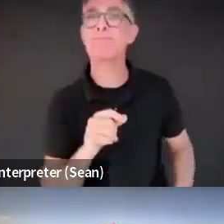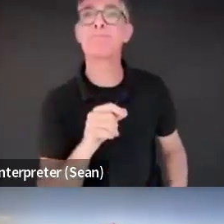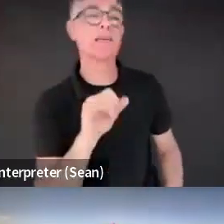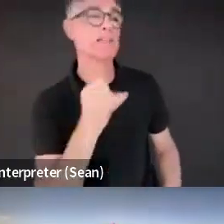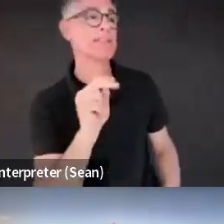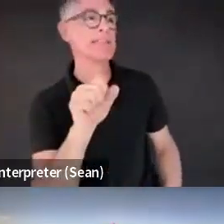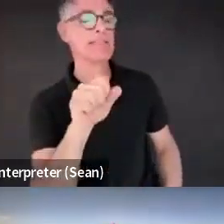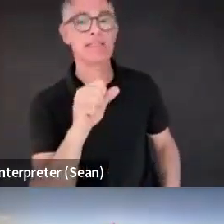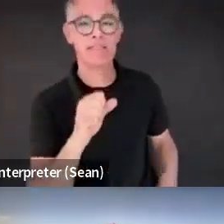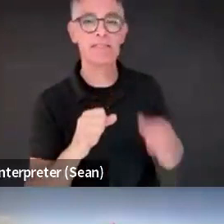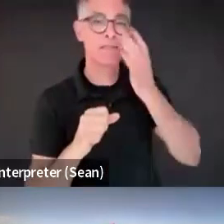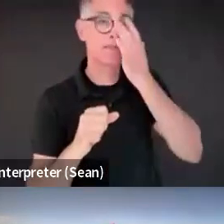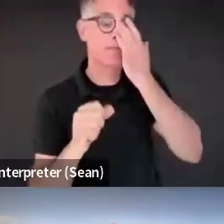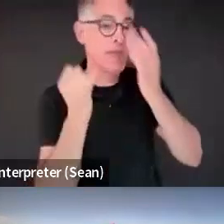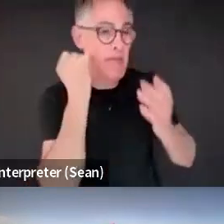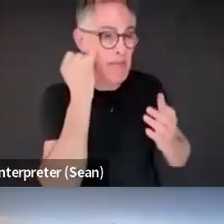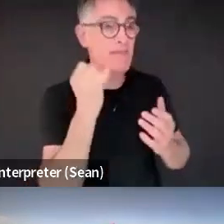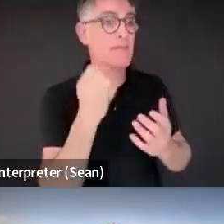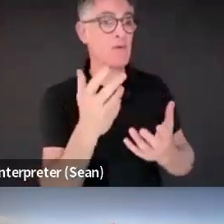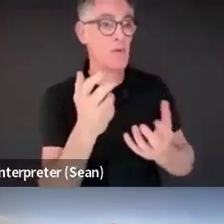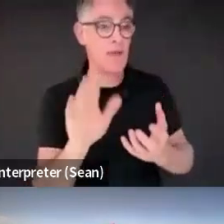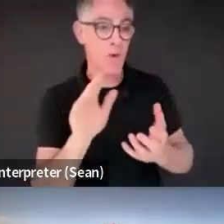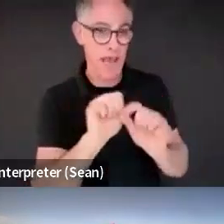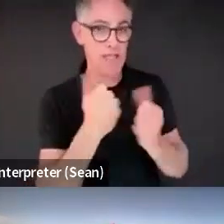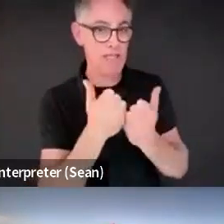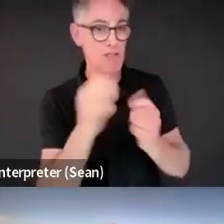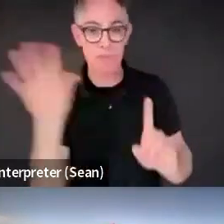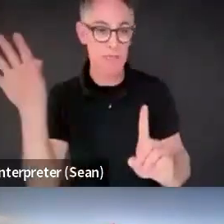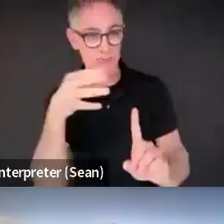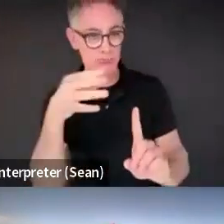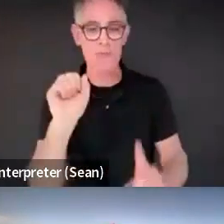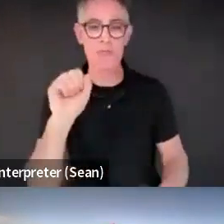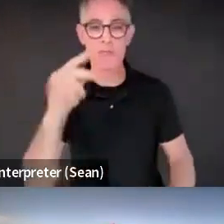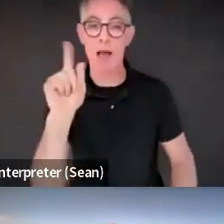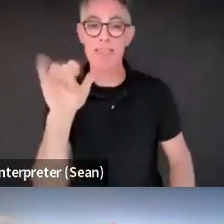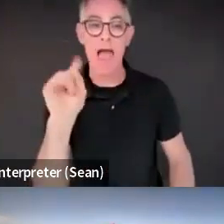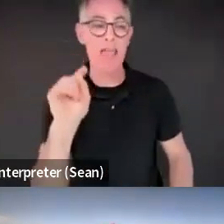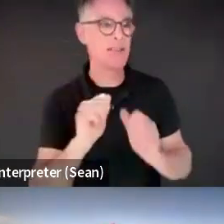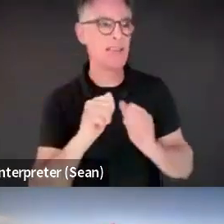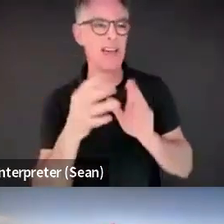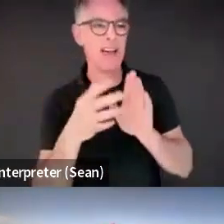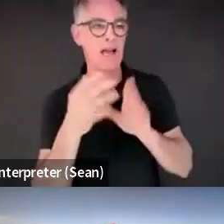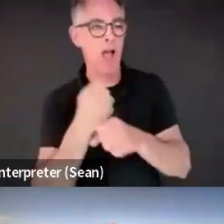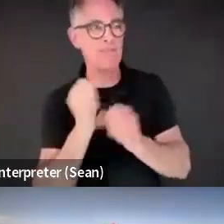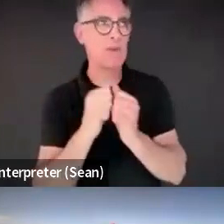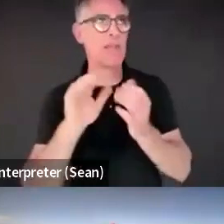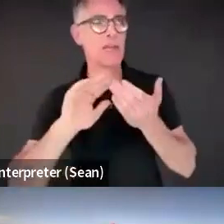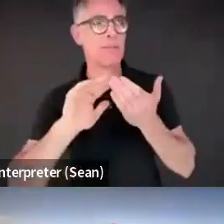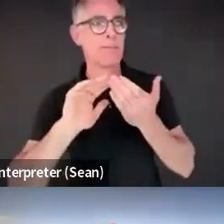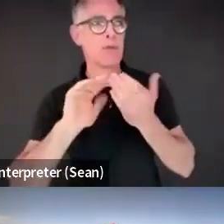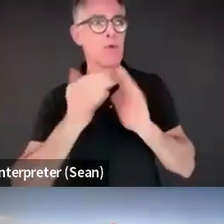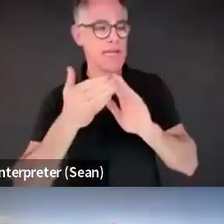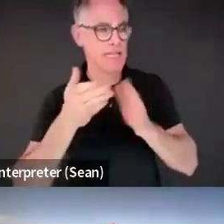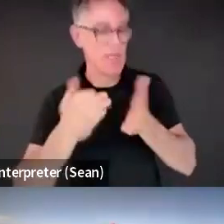Yes, yeah. If you would like to have your agency be spotlighted in our Coffee with Community Services, you can reach out to me and I can get